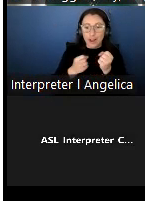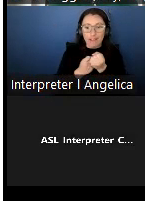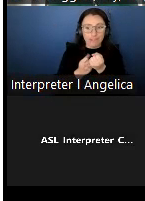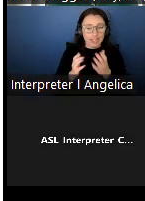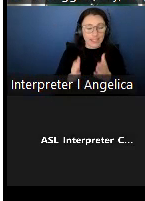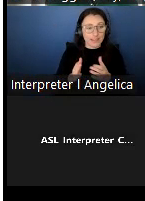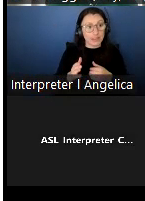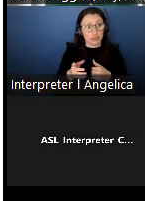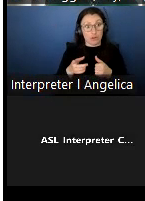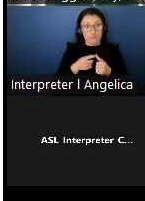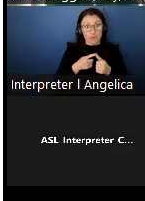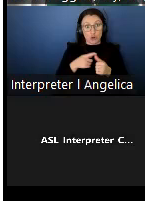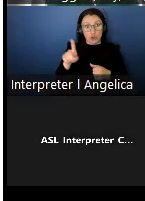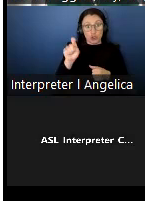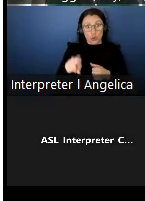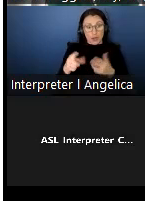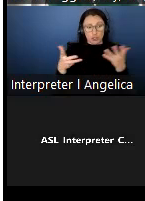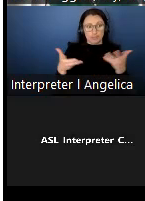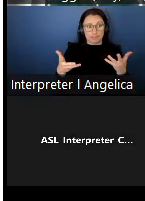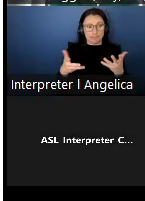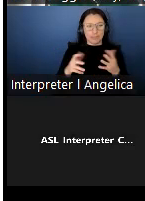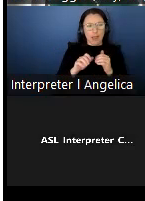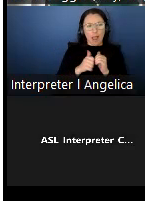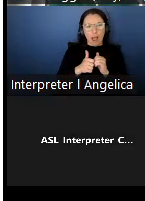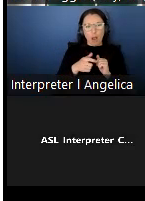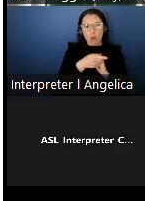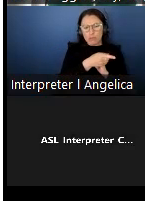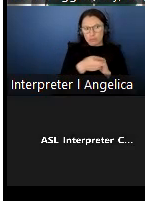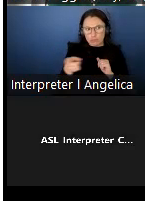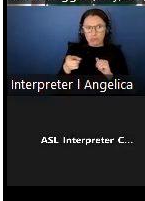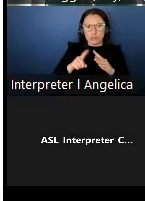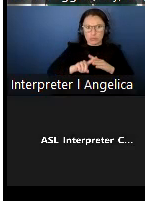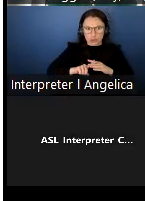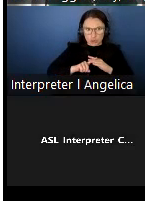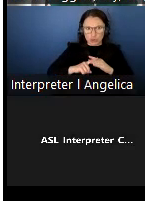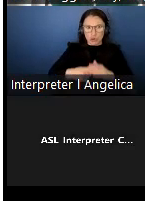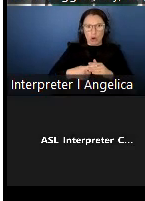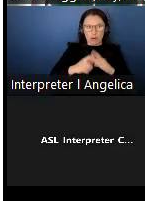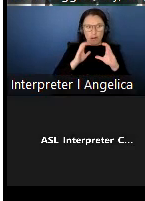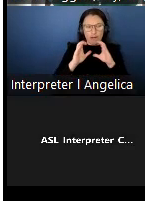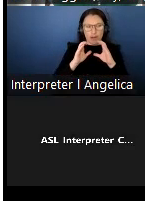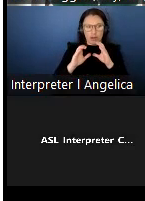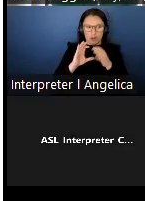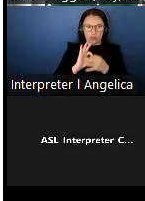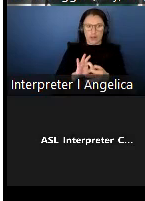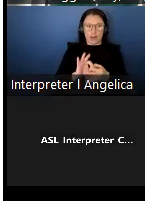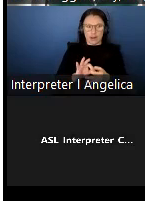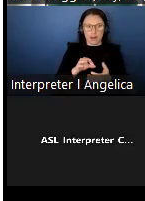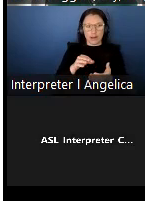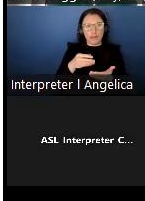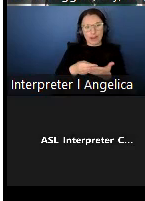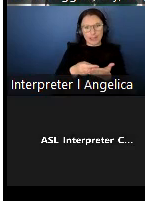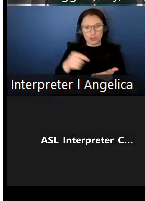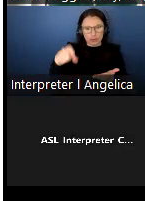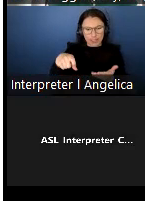So our first question is, how have you begun the conversation surrounding financial needs? And how